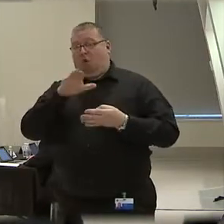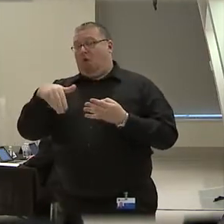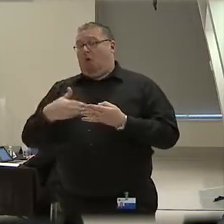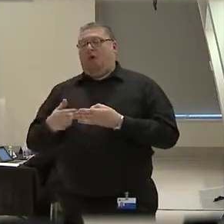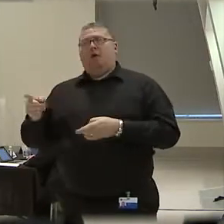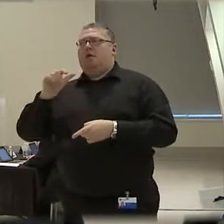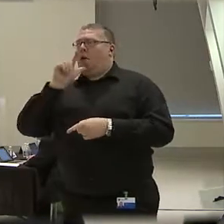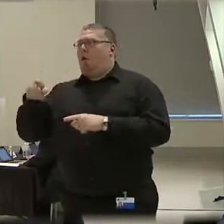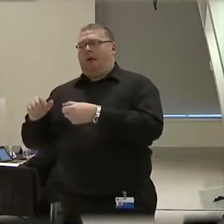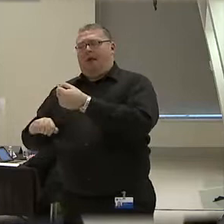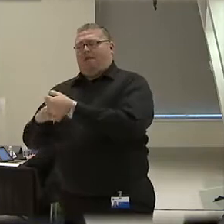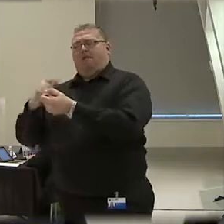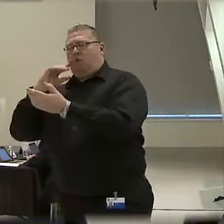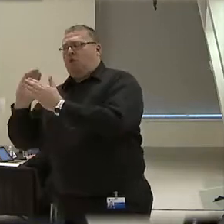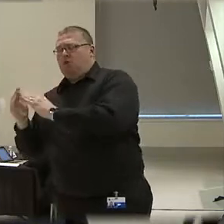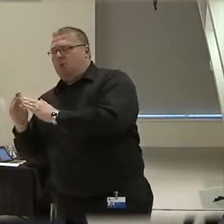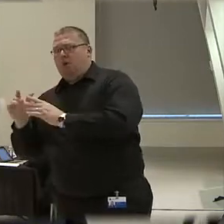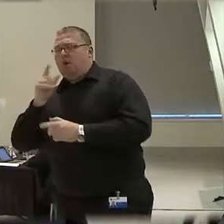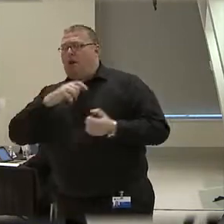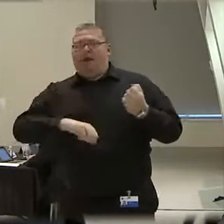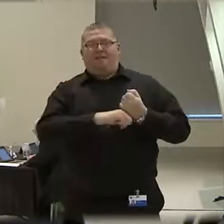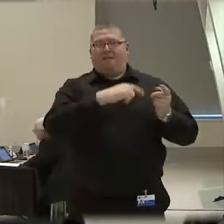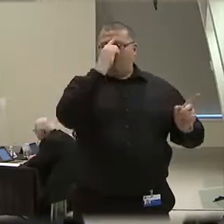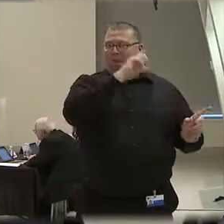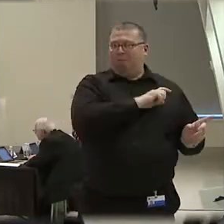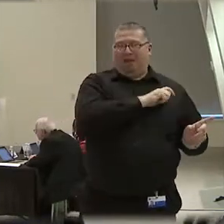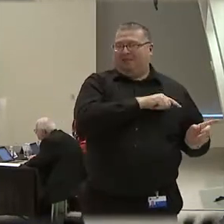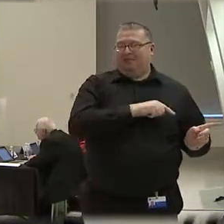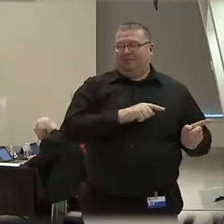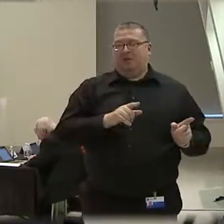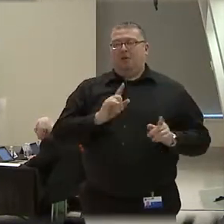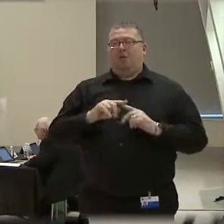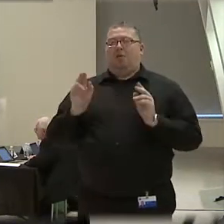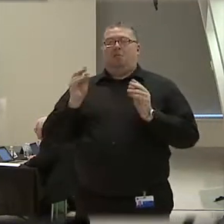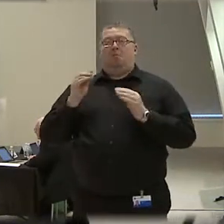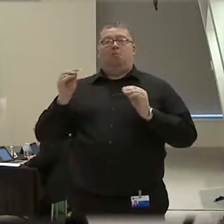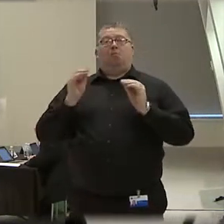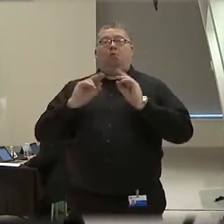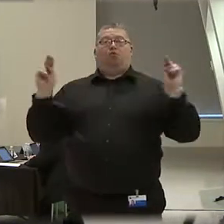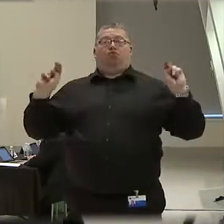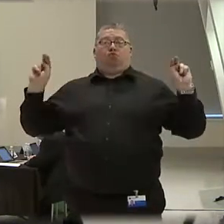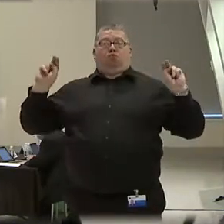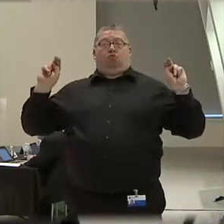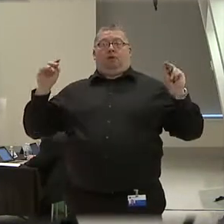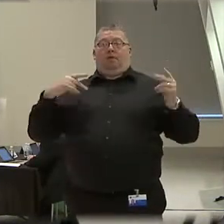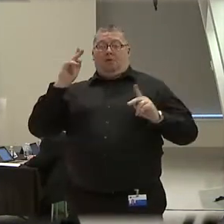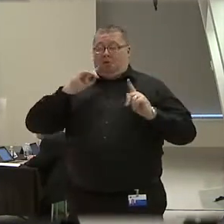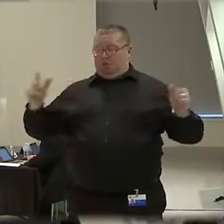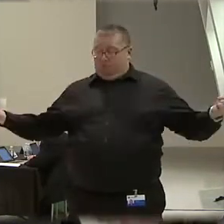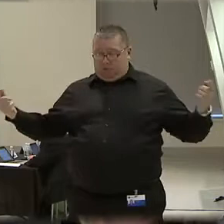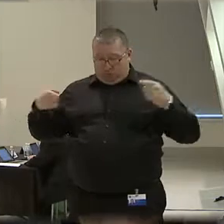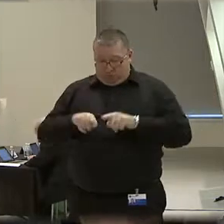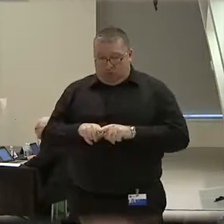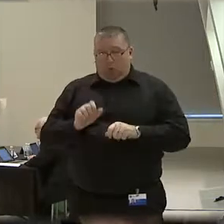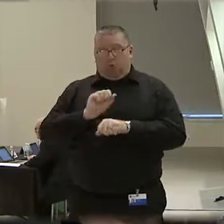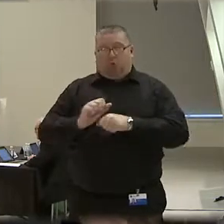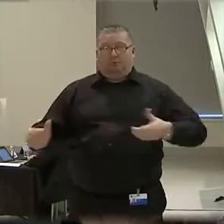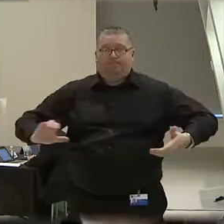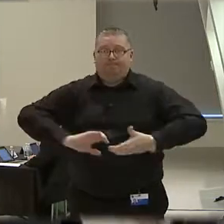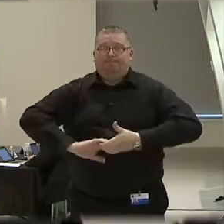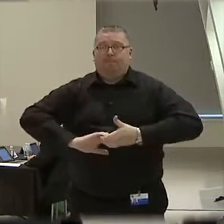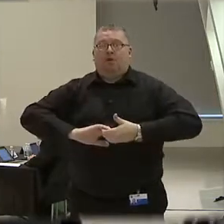community or for the police. This impartiality allows us to bring stakeholders together to work collaboratively